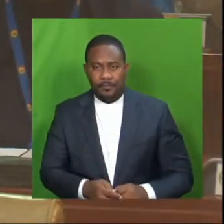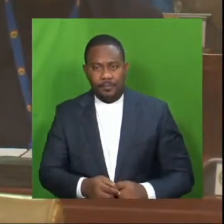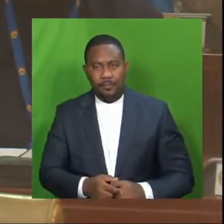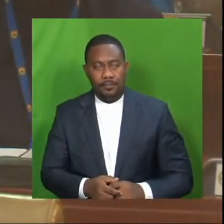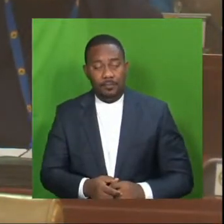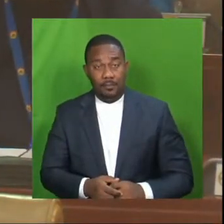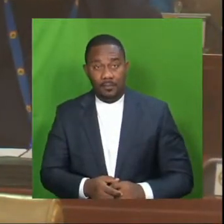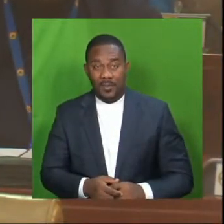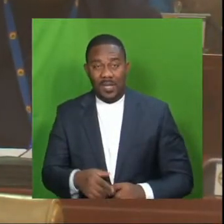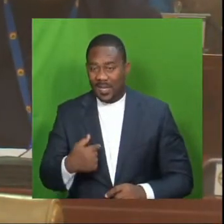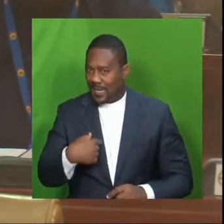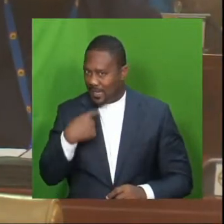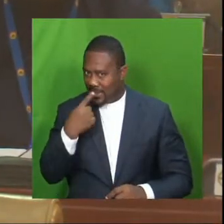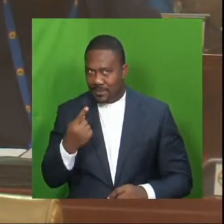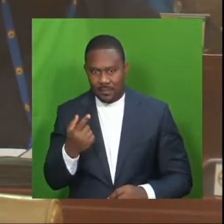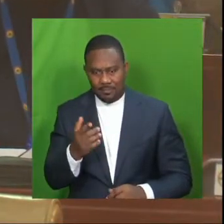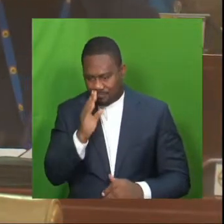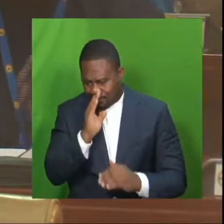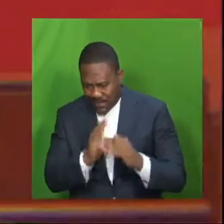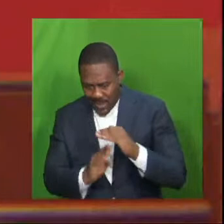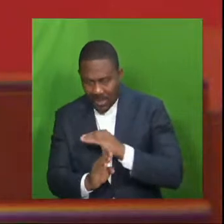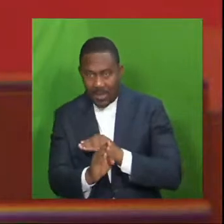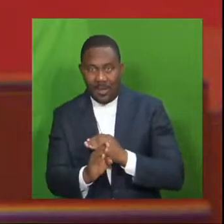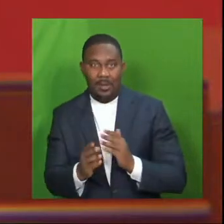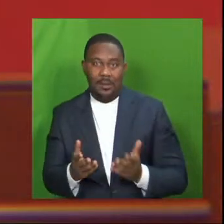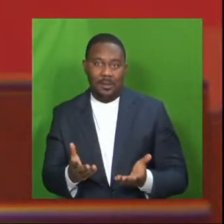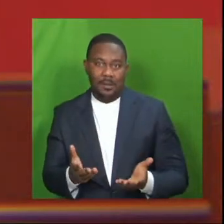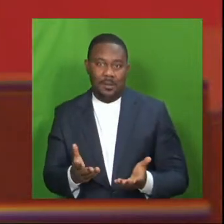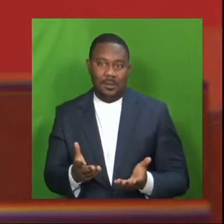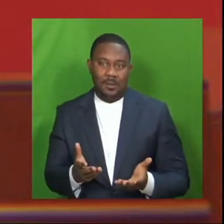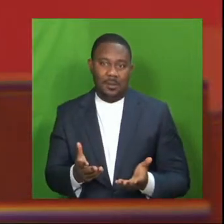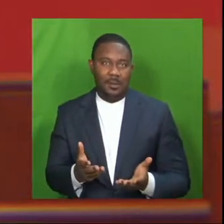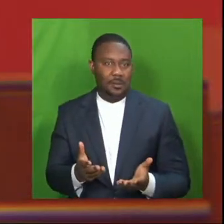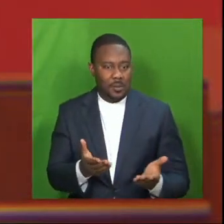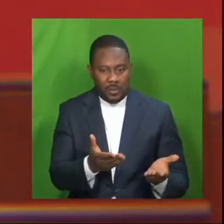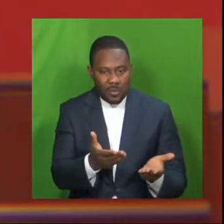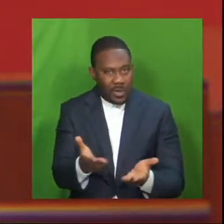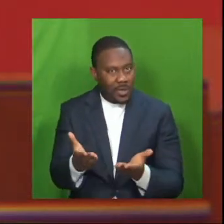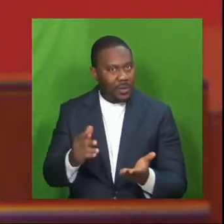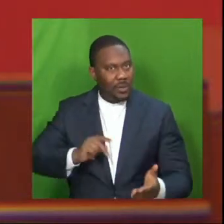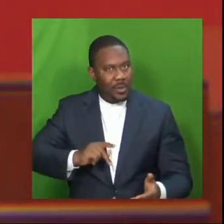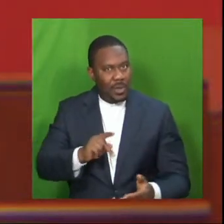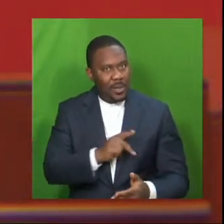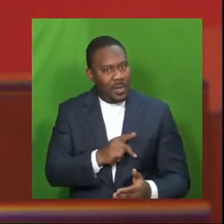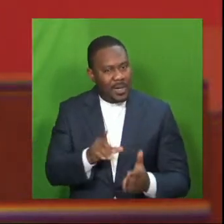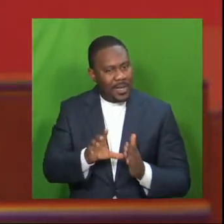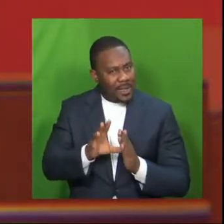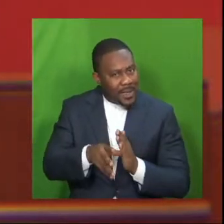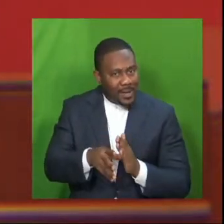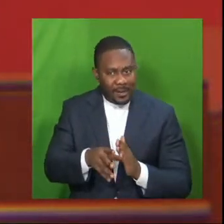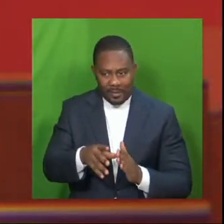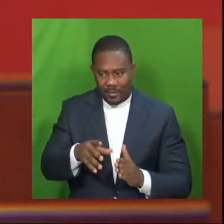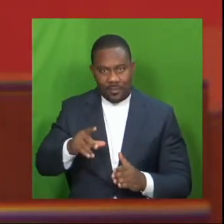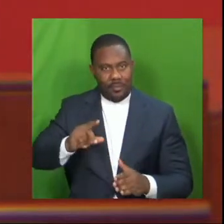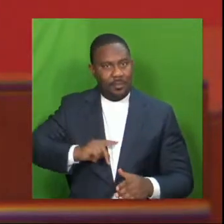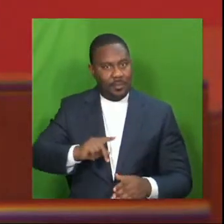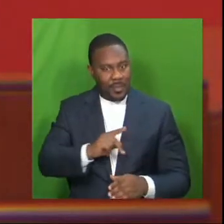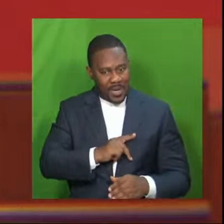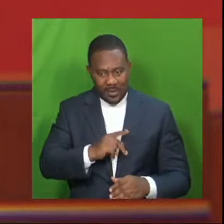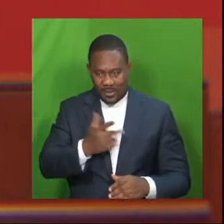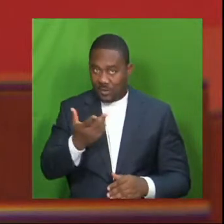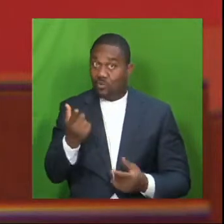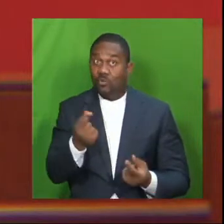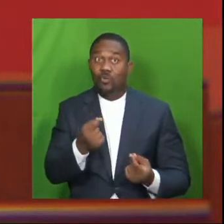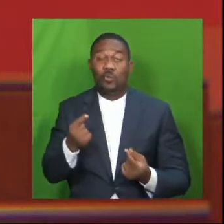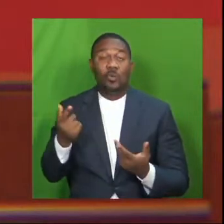humbly, that the matter be submitted to the House, and the House will take a decision. The decision is not